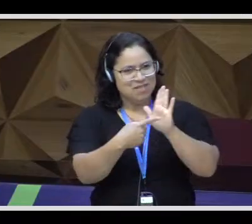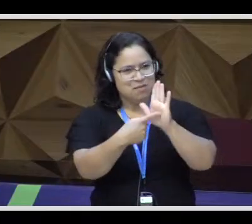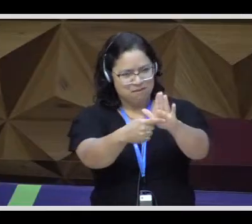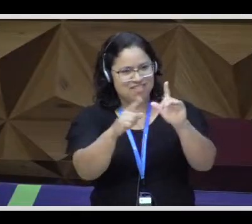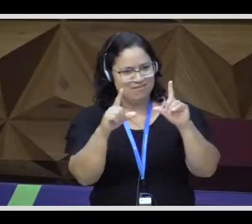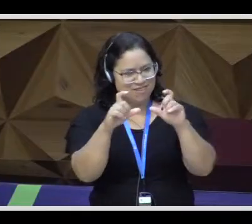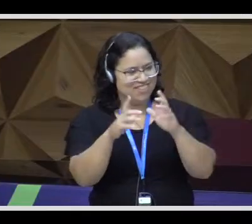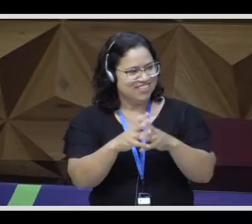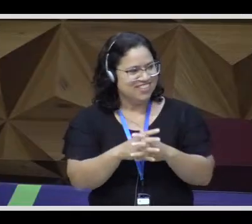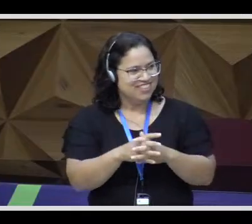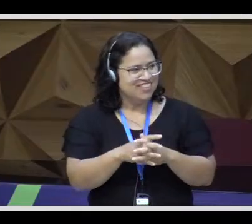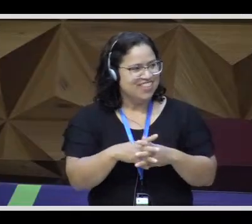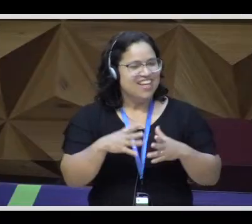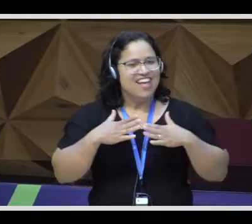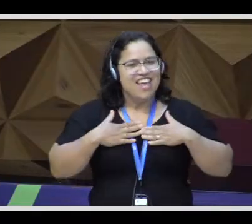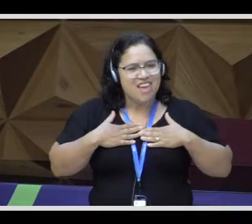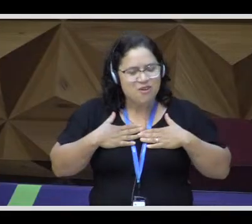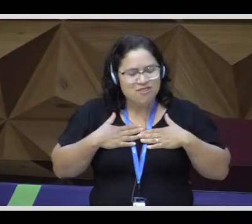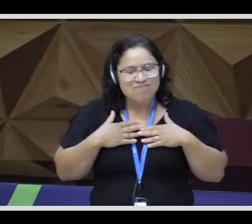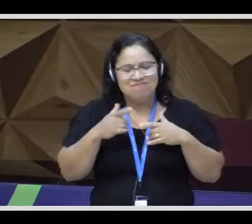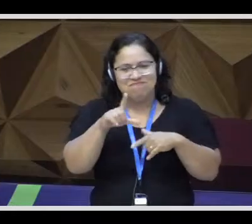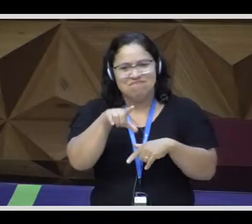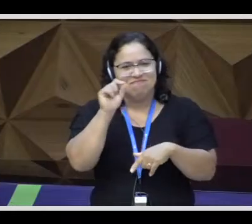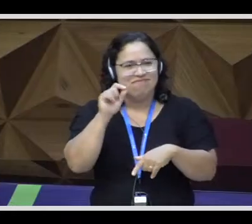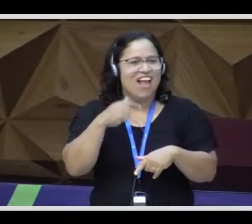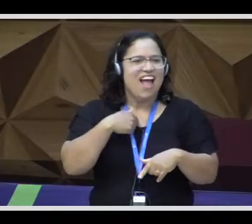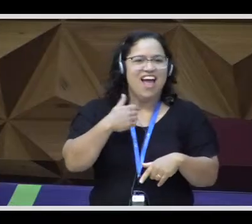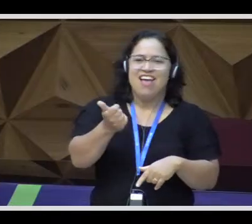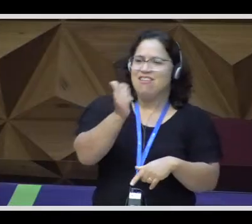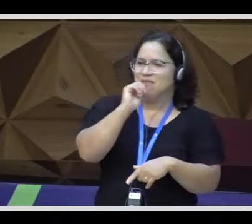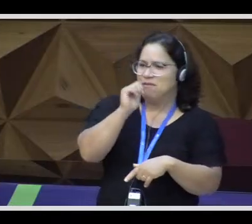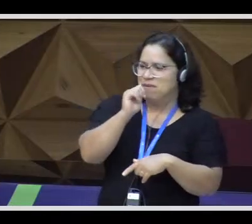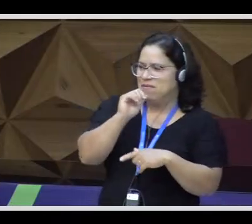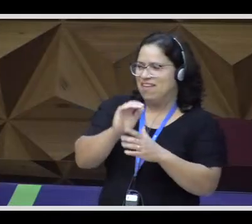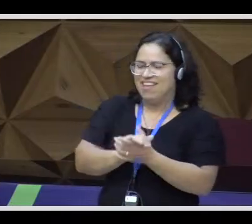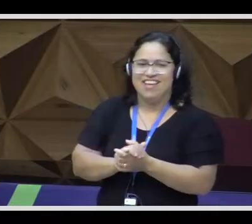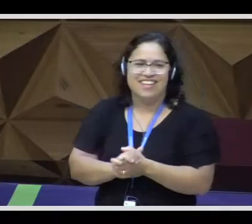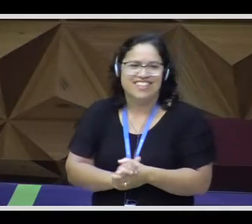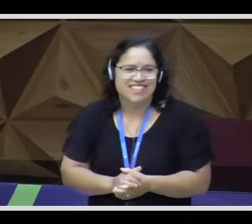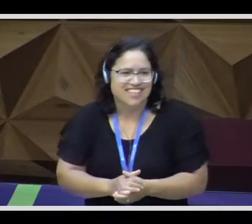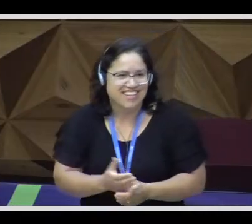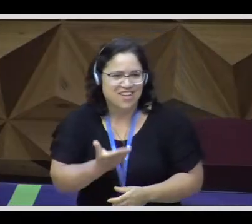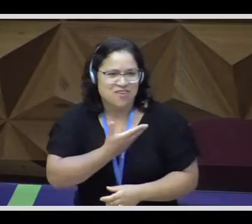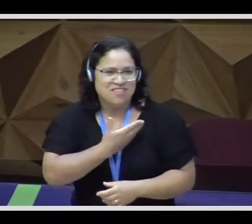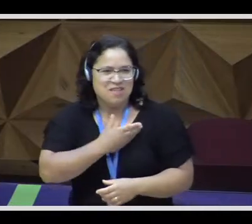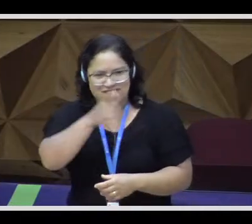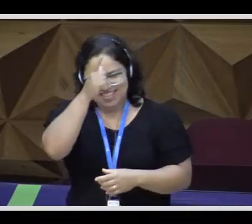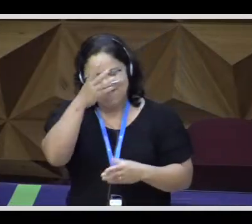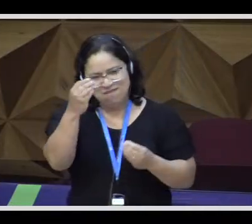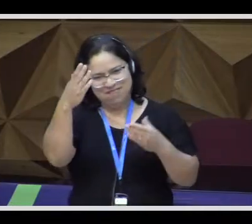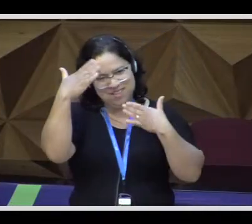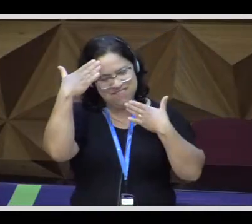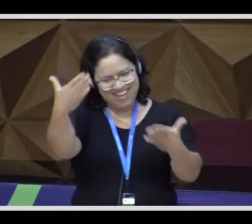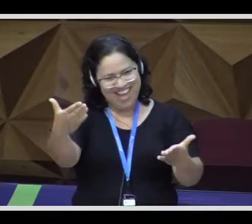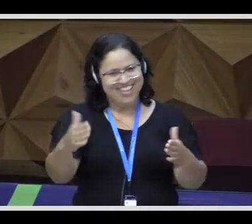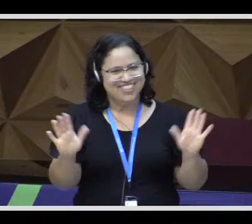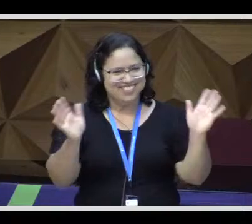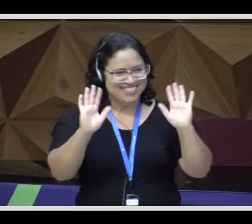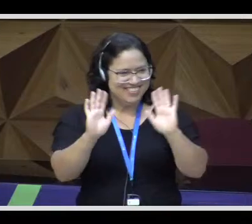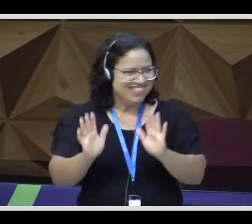decided, you know what? I'm going to drink like a German today. Thank you all. Thank you very much.